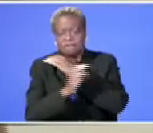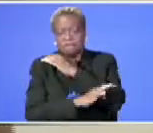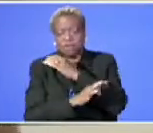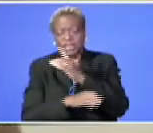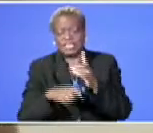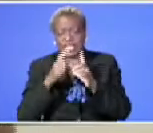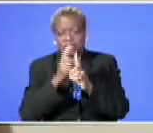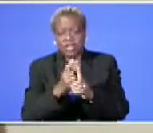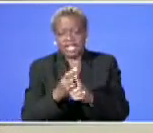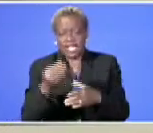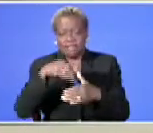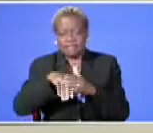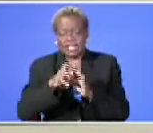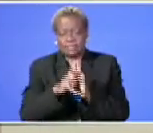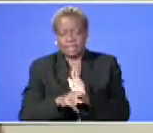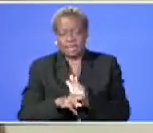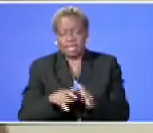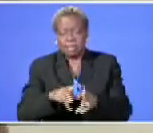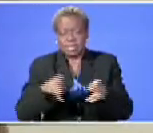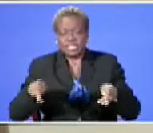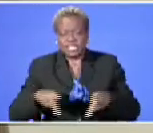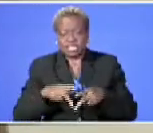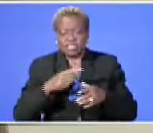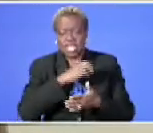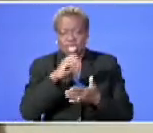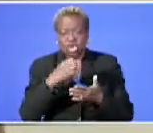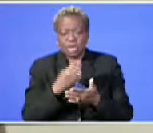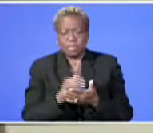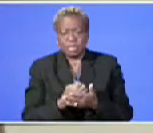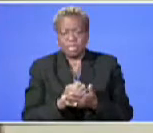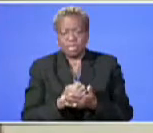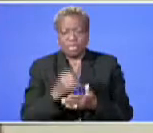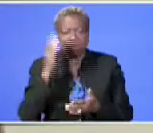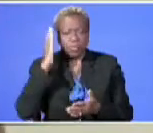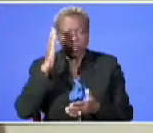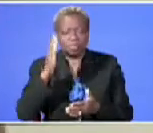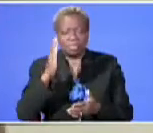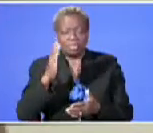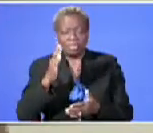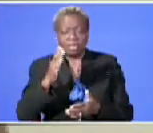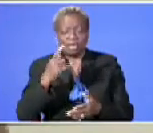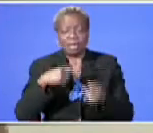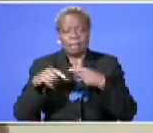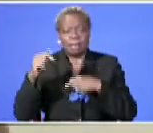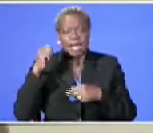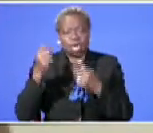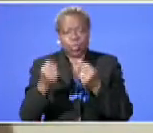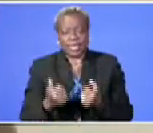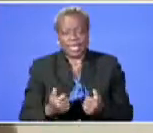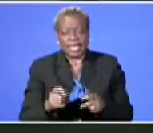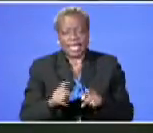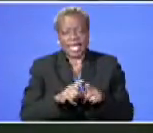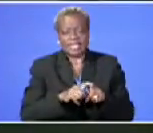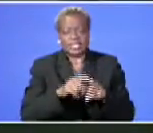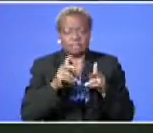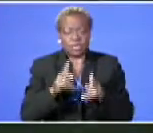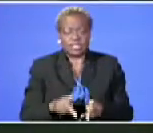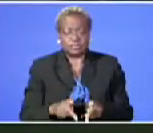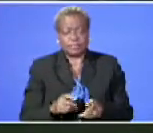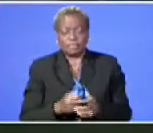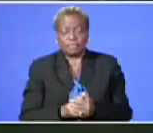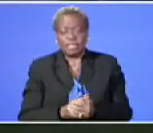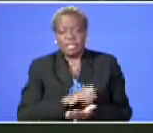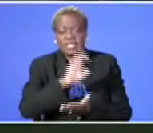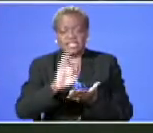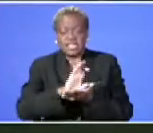investment, and positioning the economy to recover as safely and swiftly as possible when tourism starts to rebound. The central bank